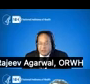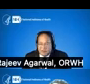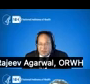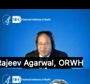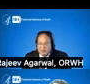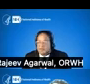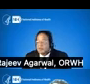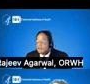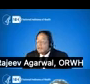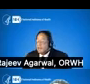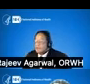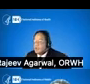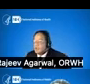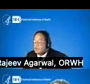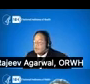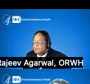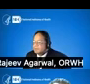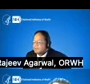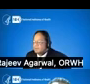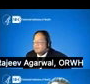broader perspective. Next, please.